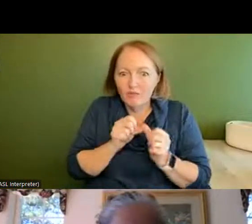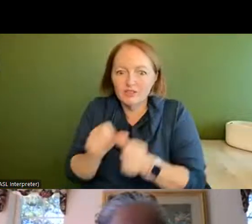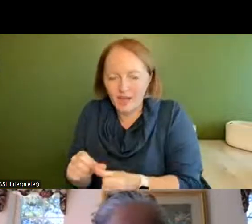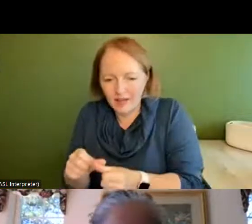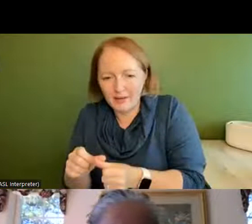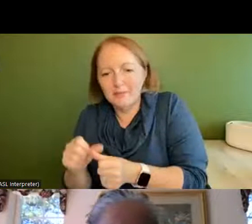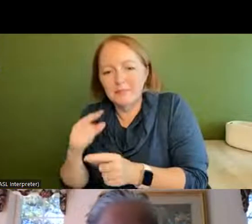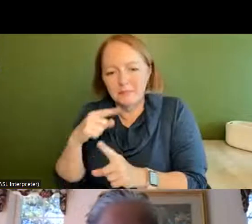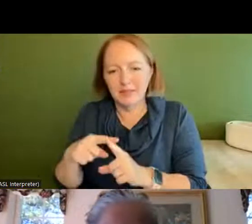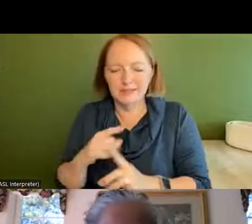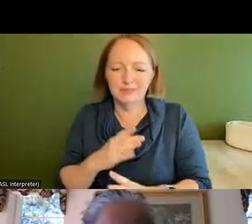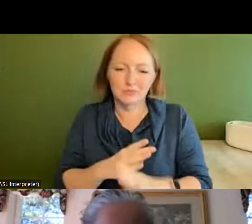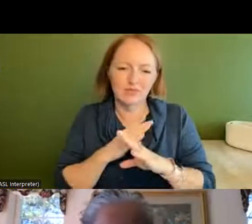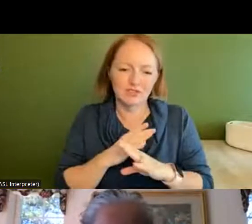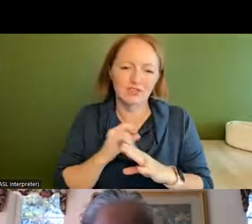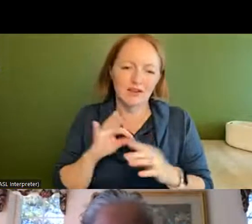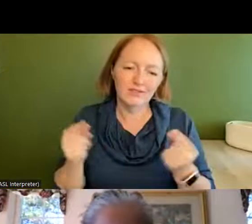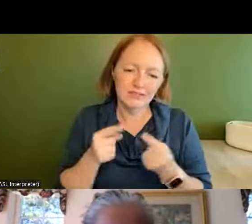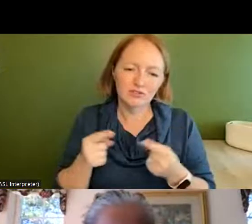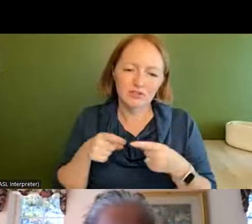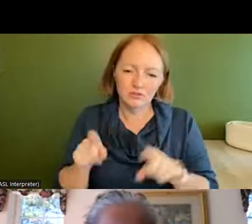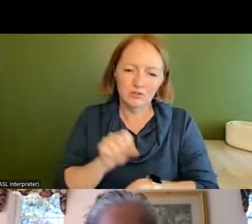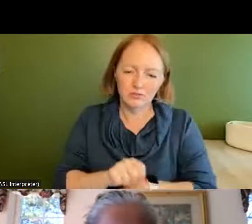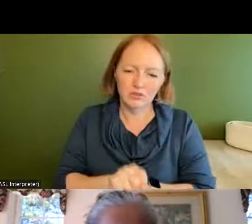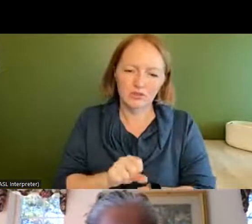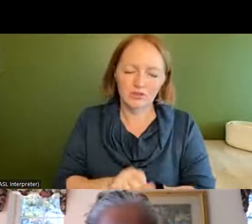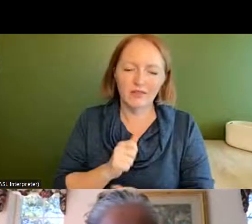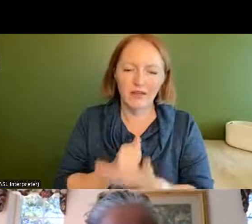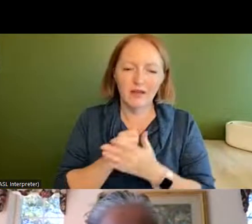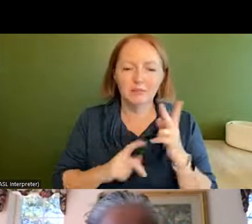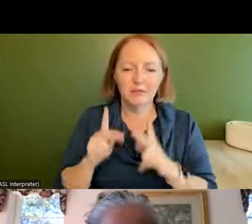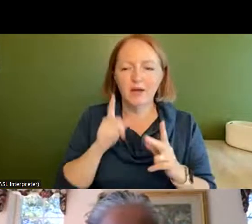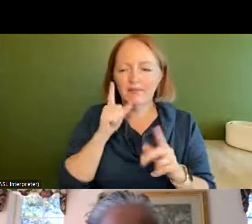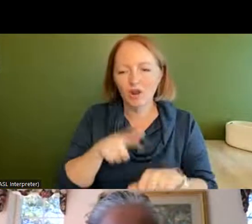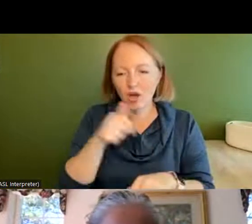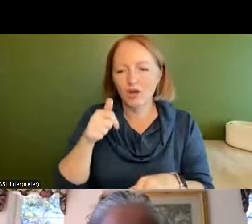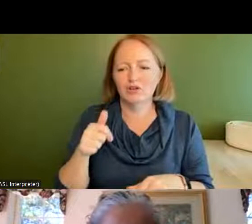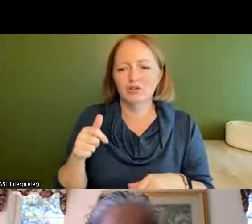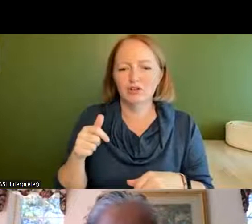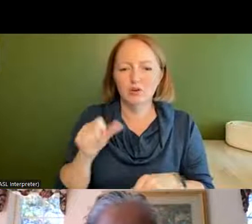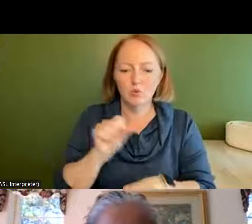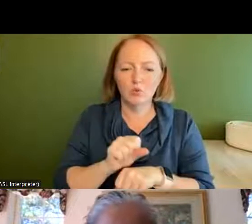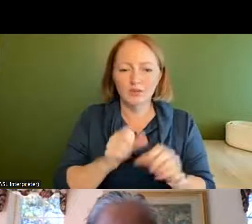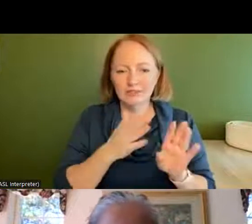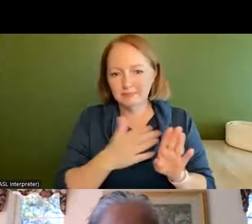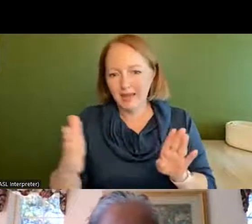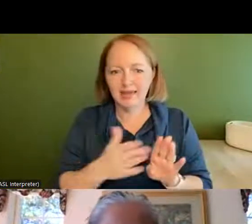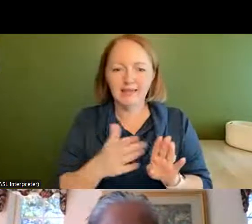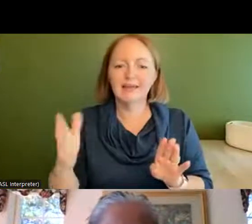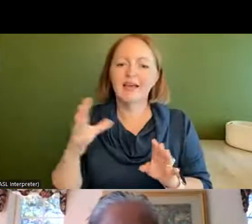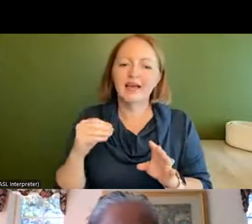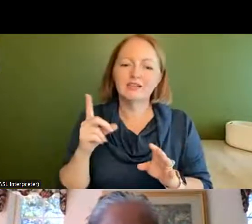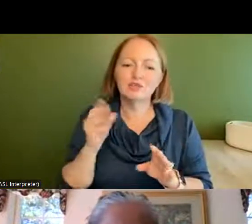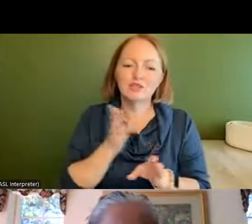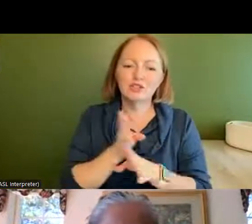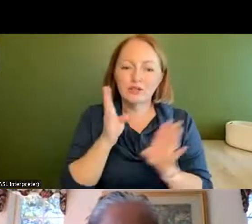as well as the prevention of injury in the workplace that helps people to have a longer work span, and also doing some